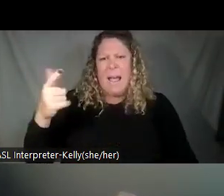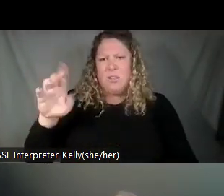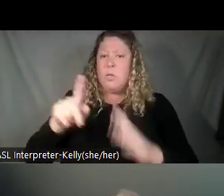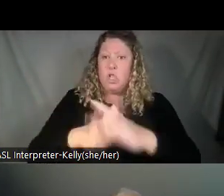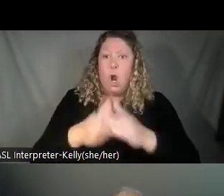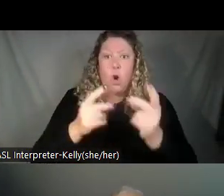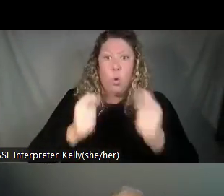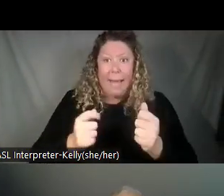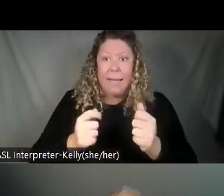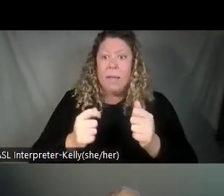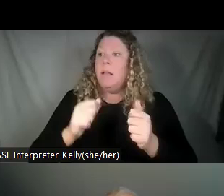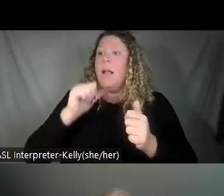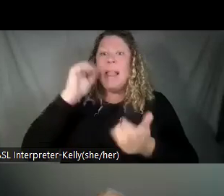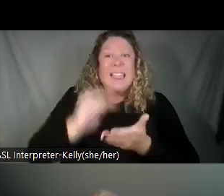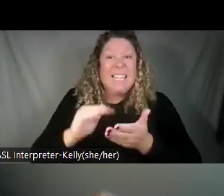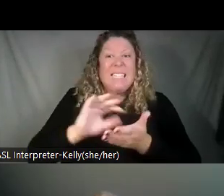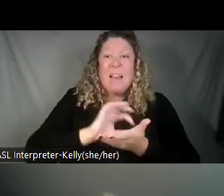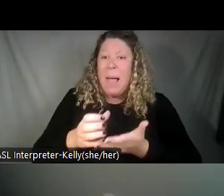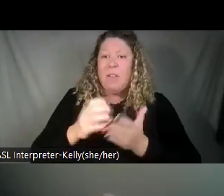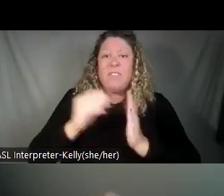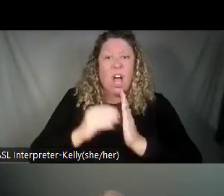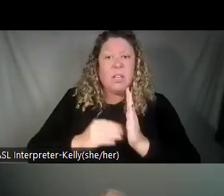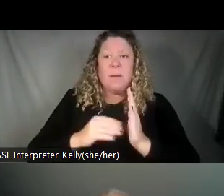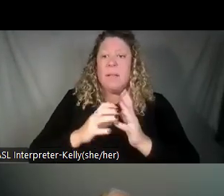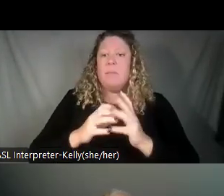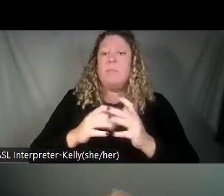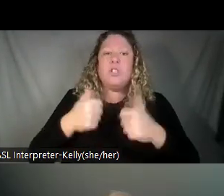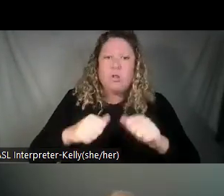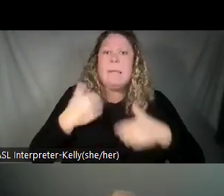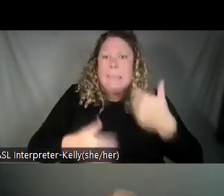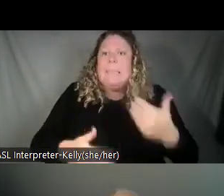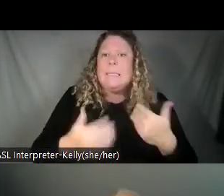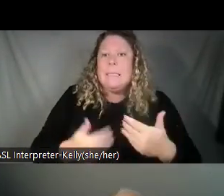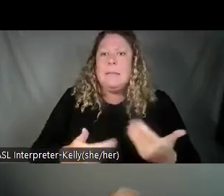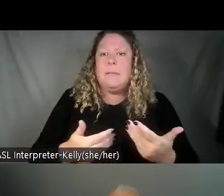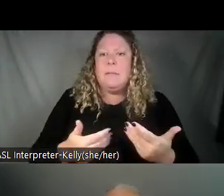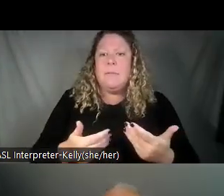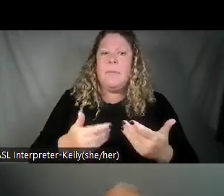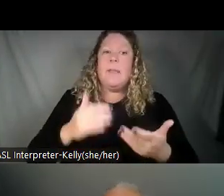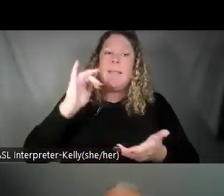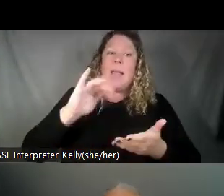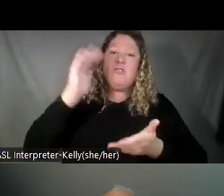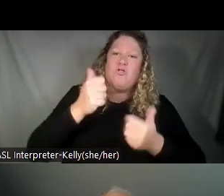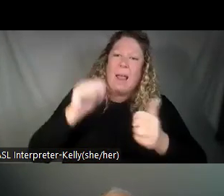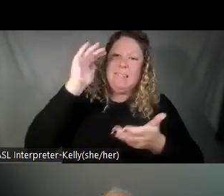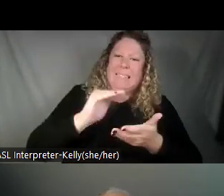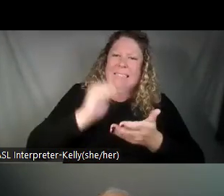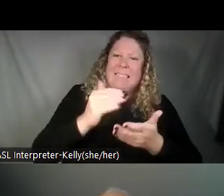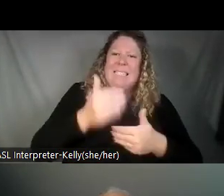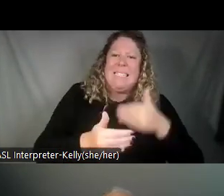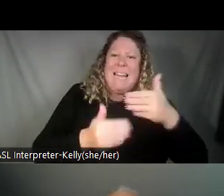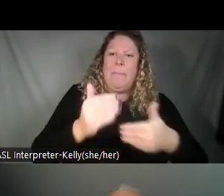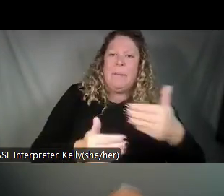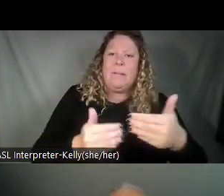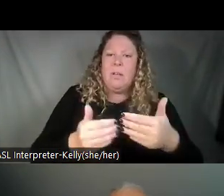of documentation as possible. We try to get it going and reduce as many steps as we can, reduce that waste right from the